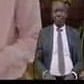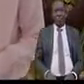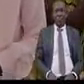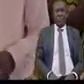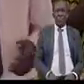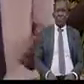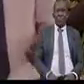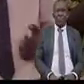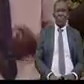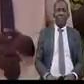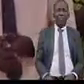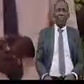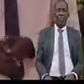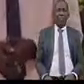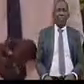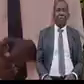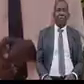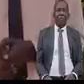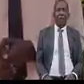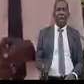You are going to run faster now.